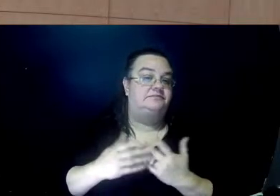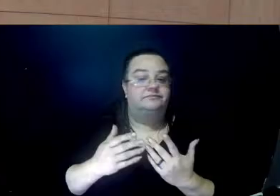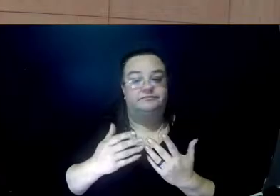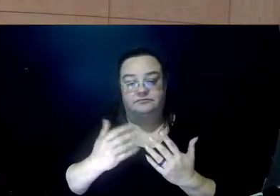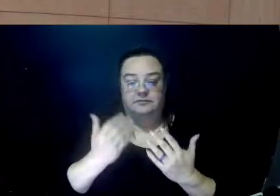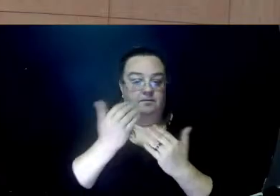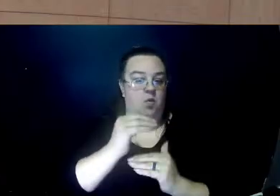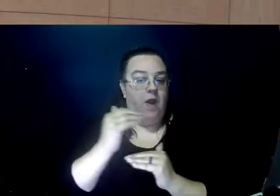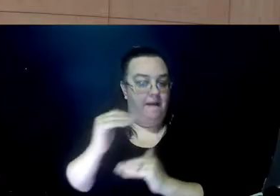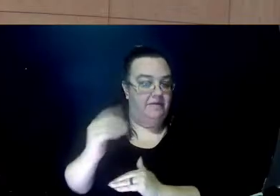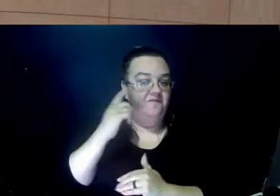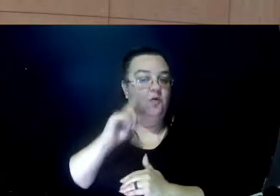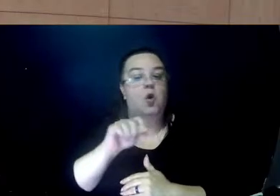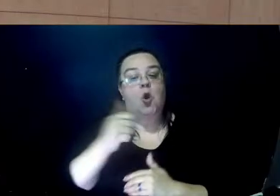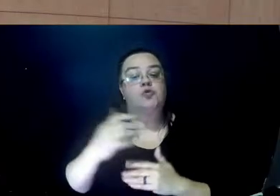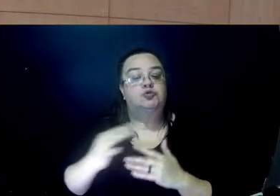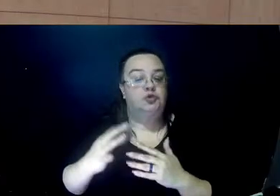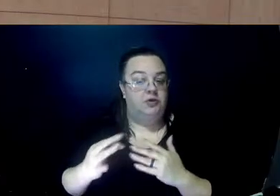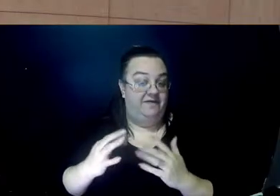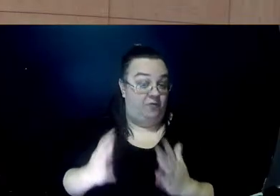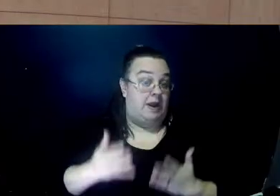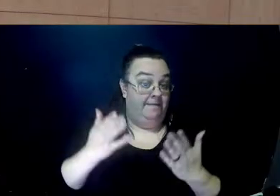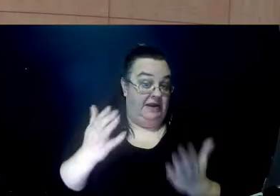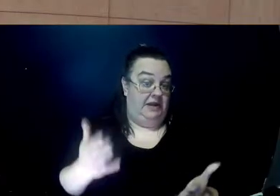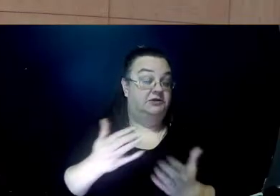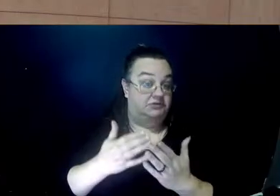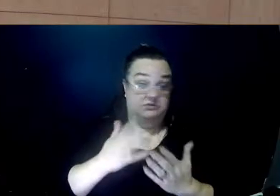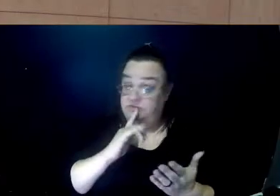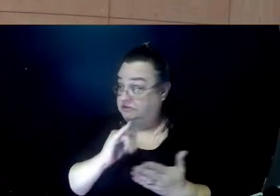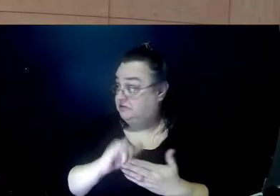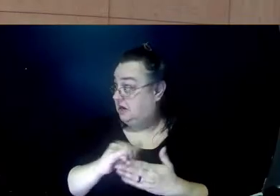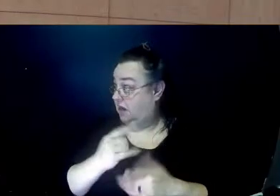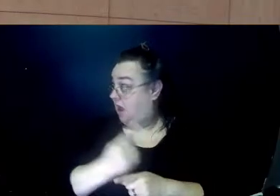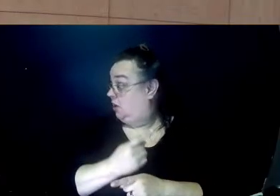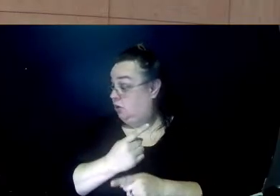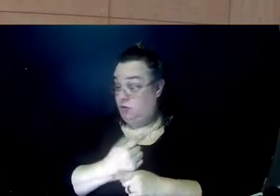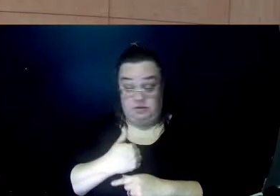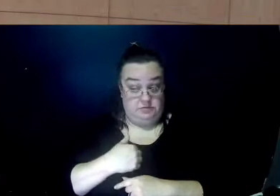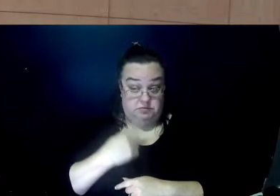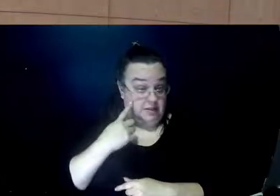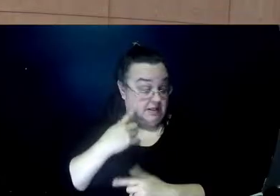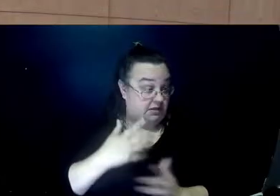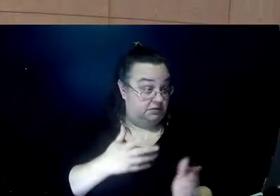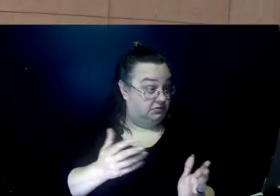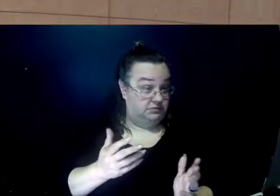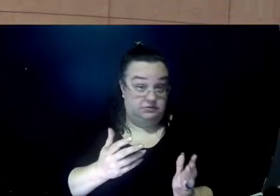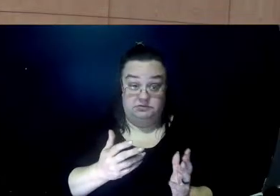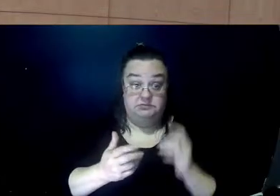parameters for an alternative recommendation. Is that accurate?